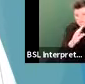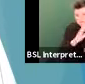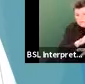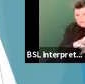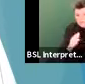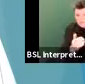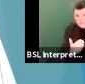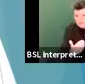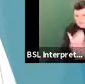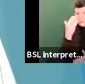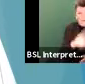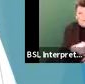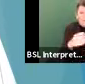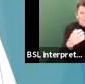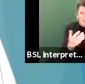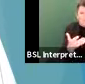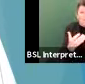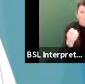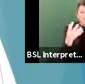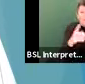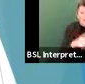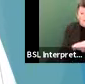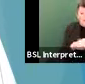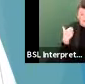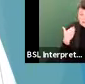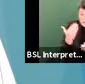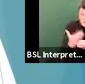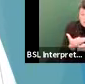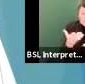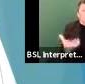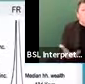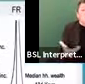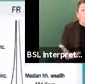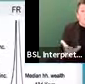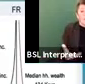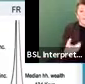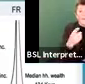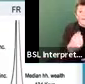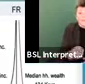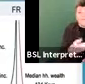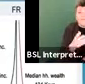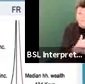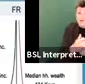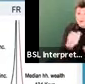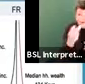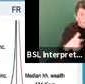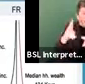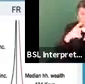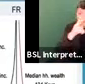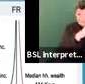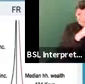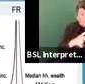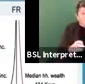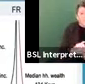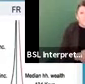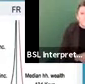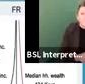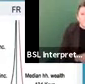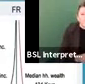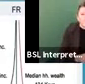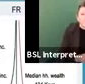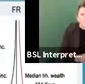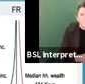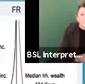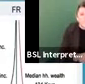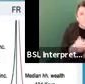years ago to today, square meters in most of those cities doubled. To understand the